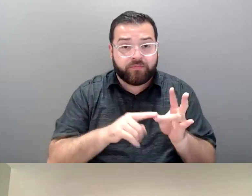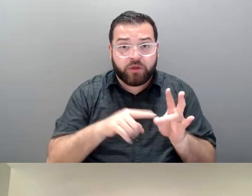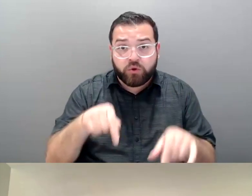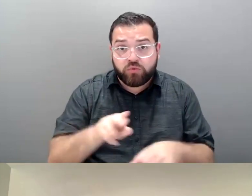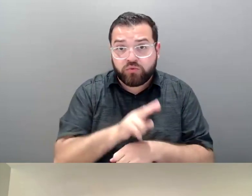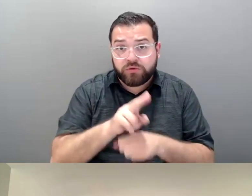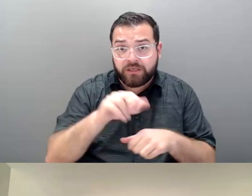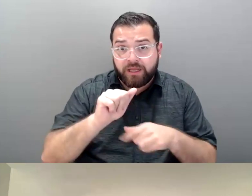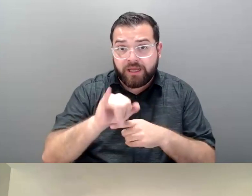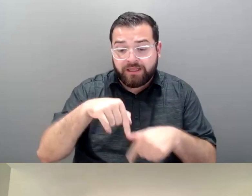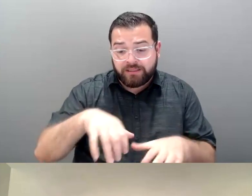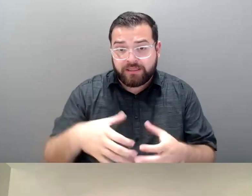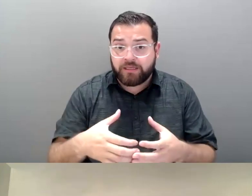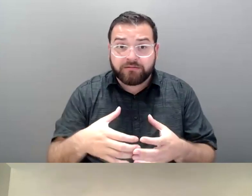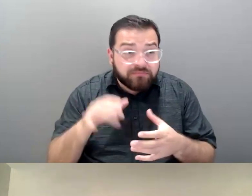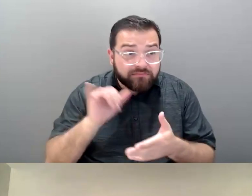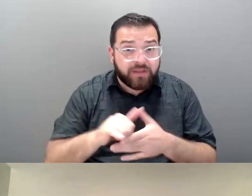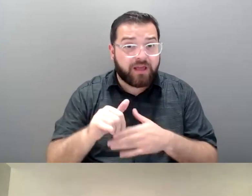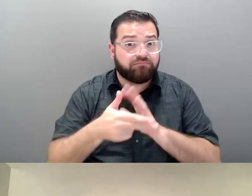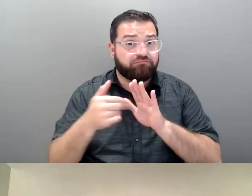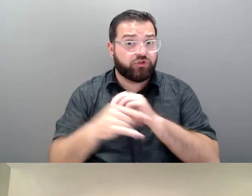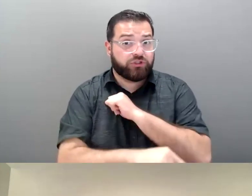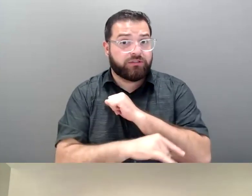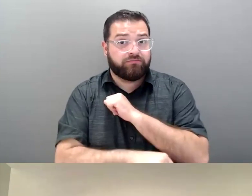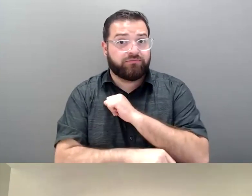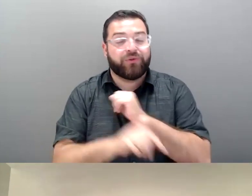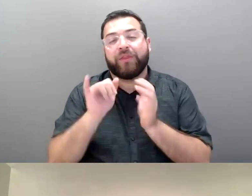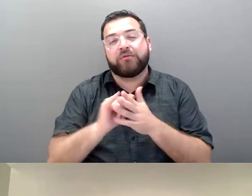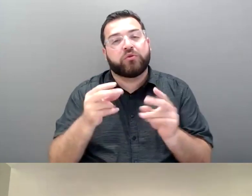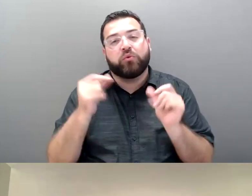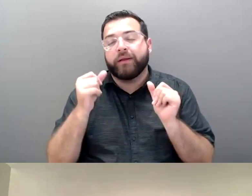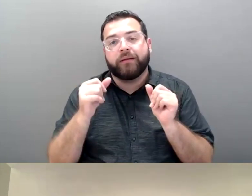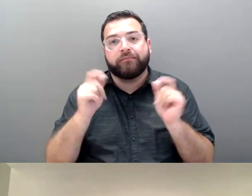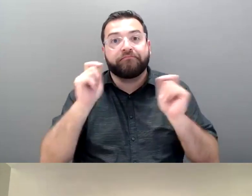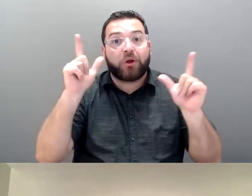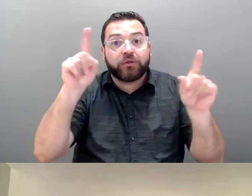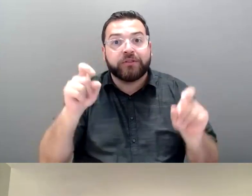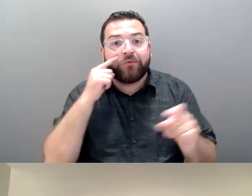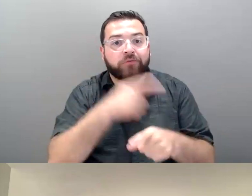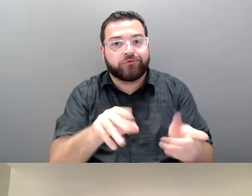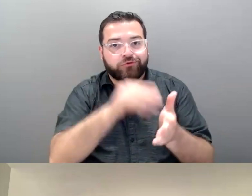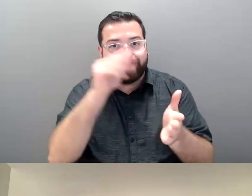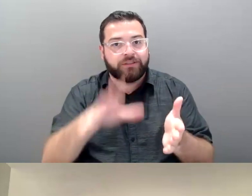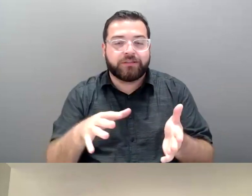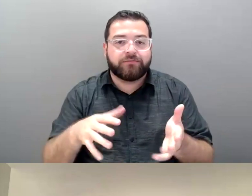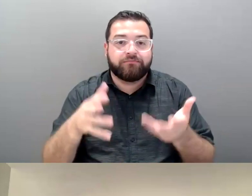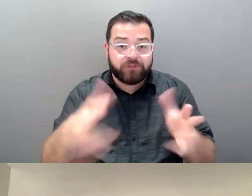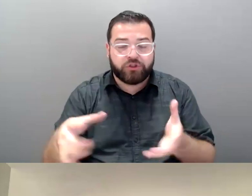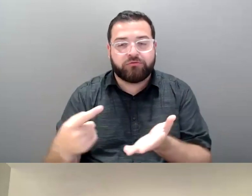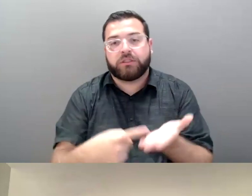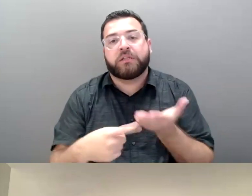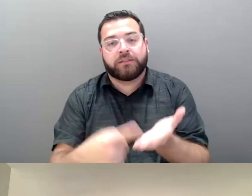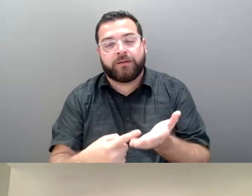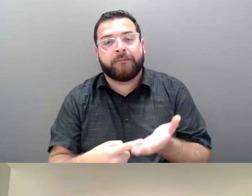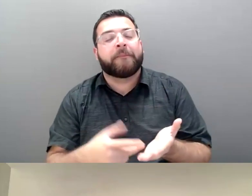So that was just a quick quiz that I popped in there for students, pop quiz, and we talked about it. So sometimes I